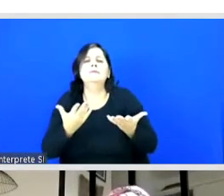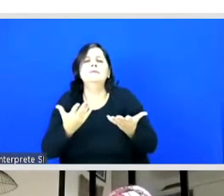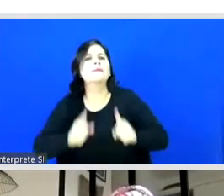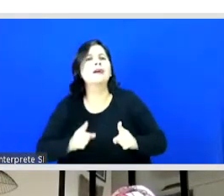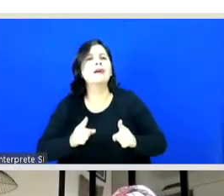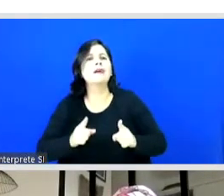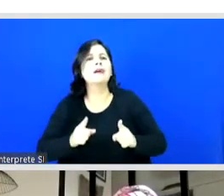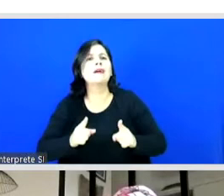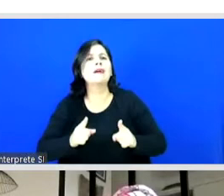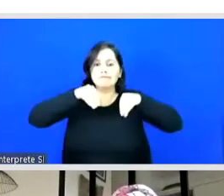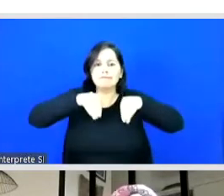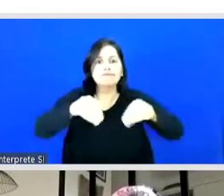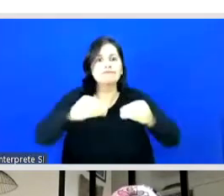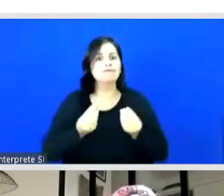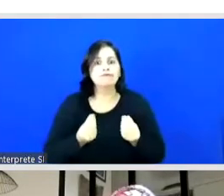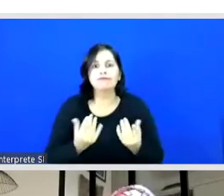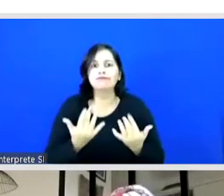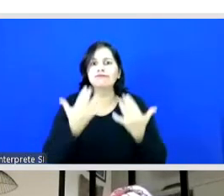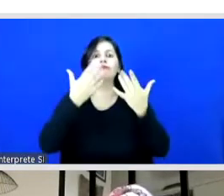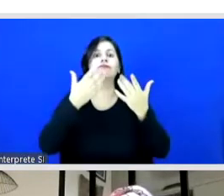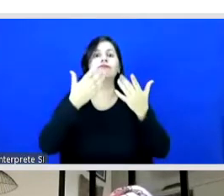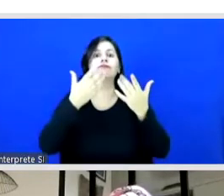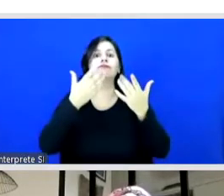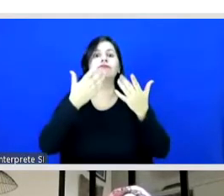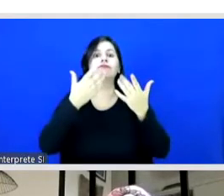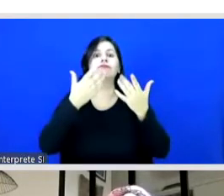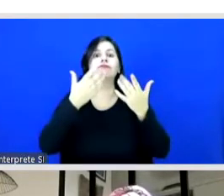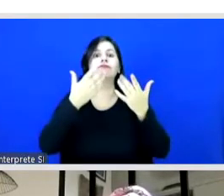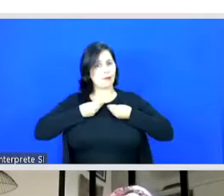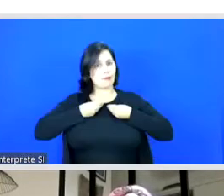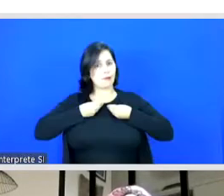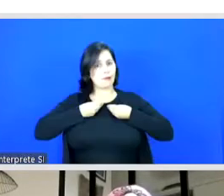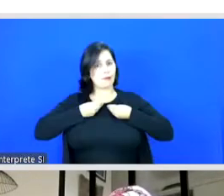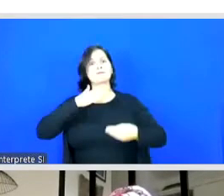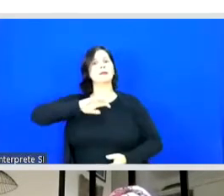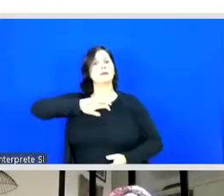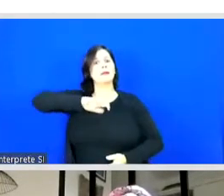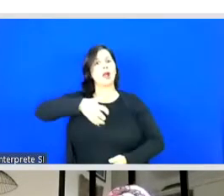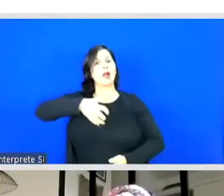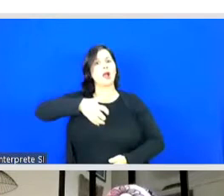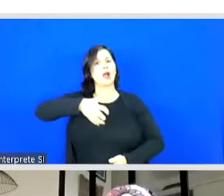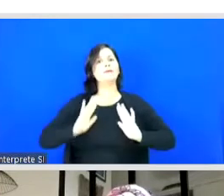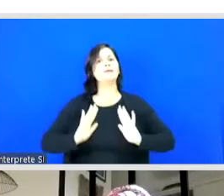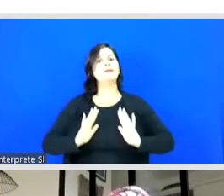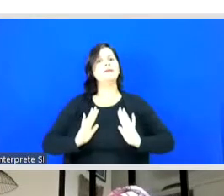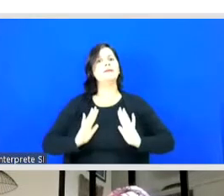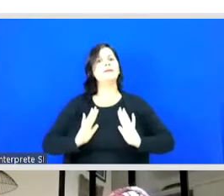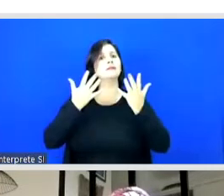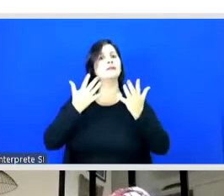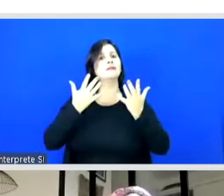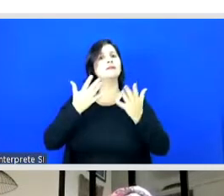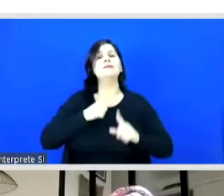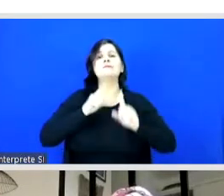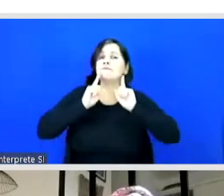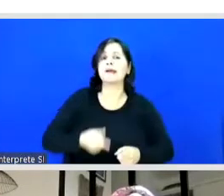going to the supermarket to buy food. Everything from the medicine to the food we collected from the brood. And then when